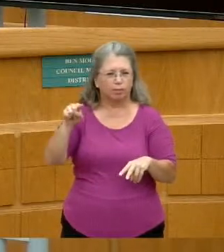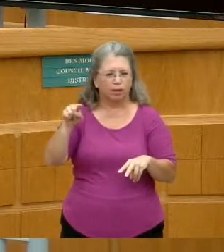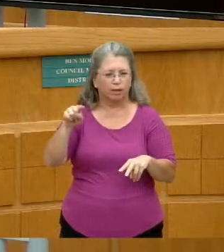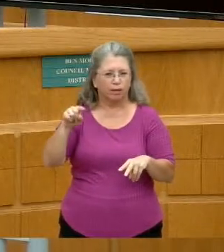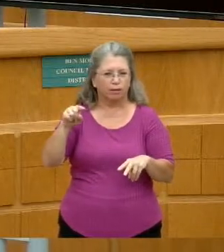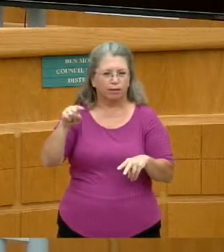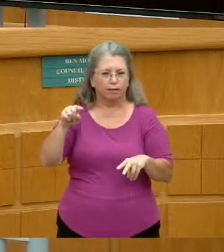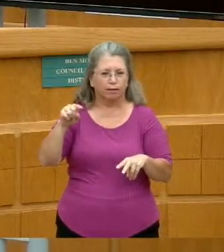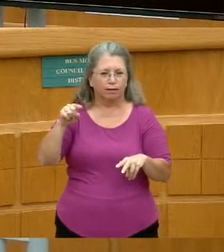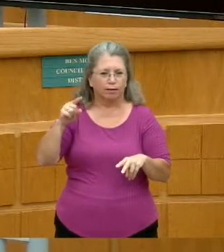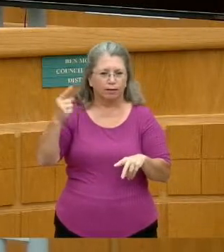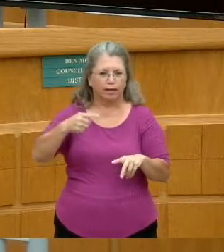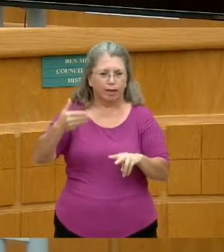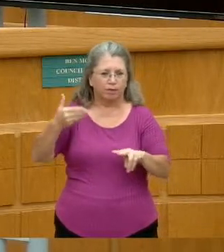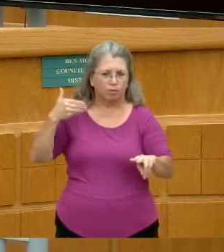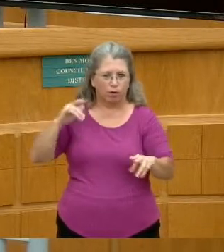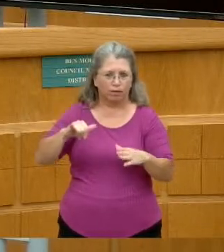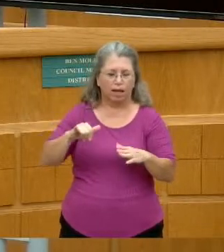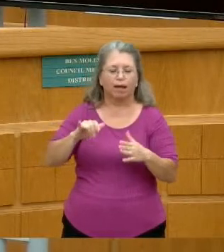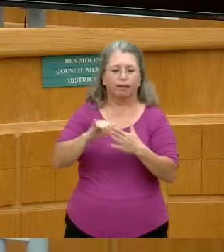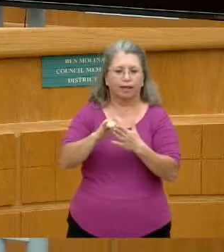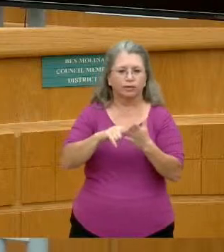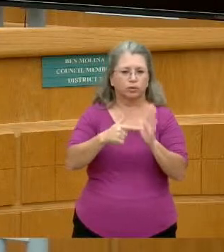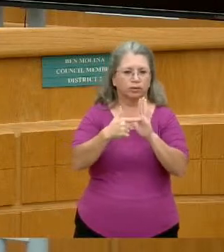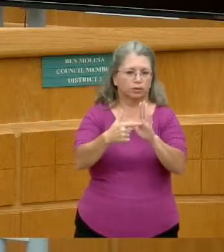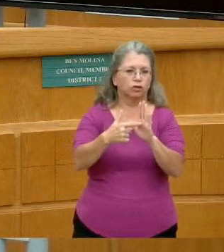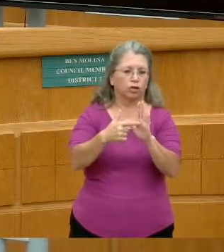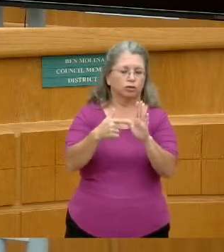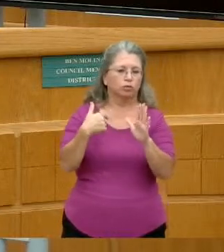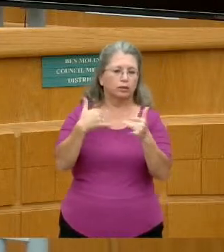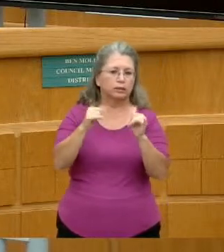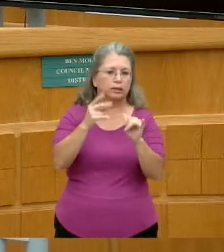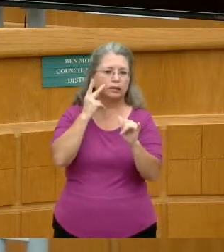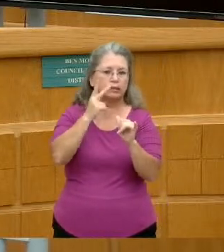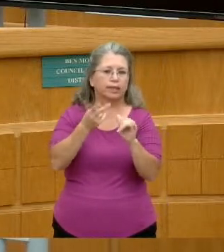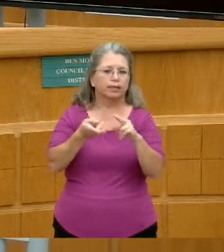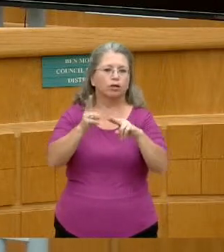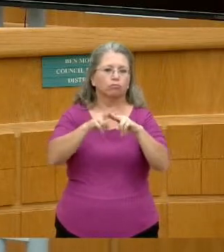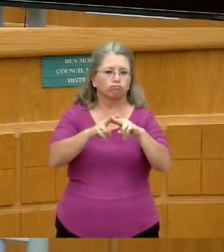what this is representing, that we're still seeing a rise in these number of cases each day.